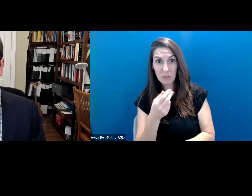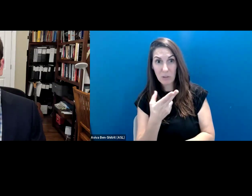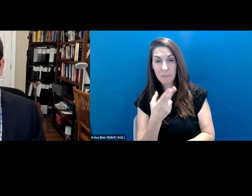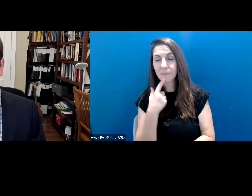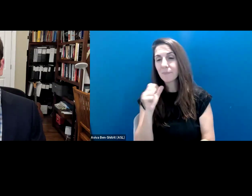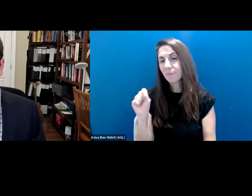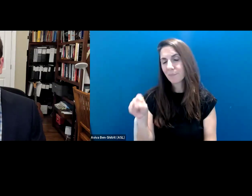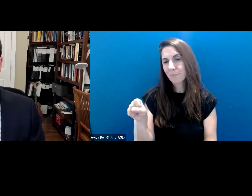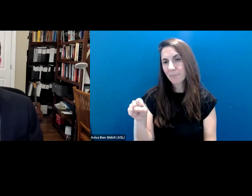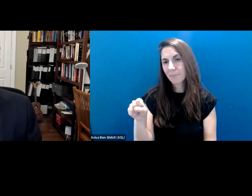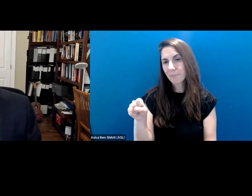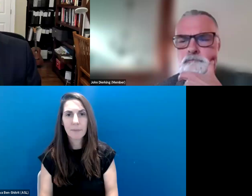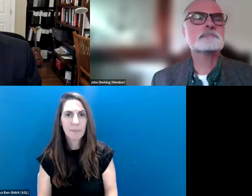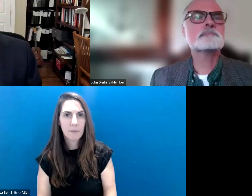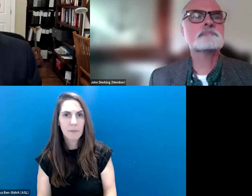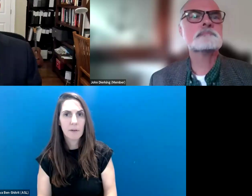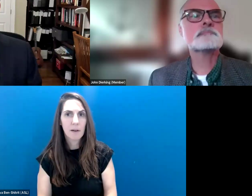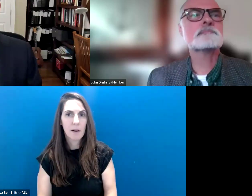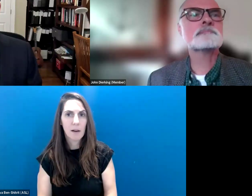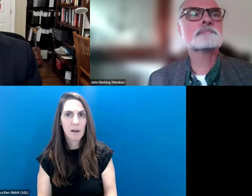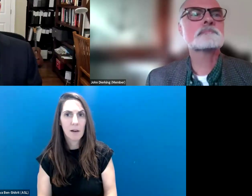Yeah. Okay.